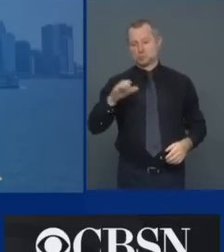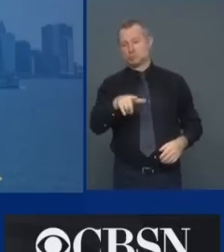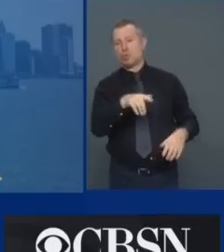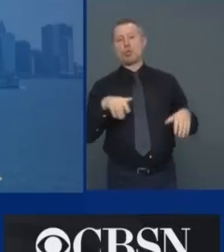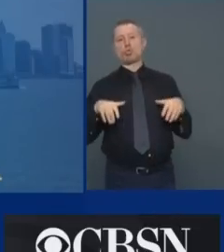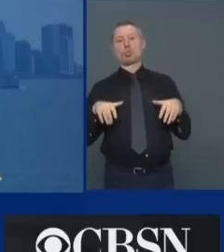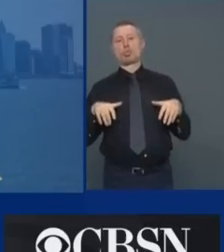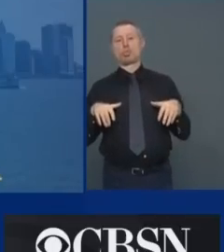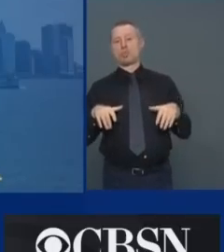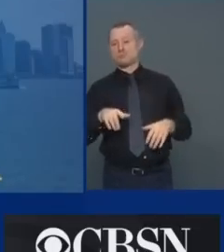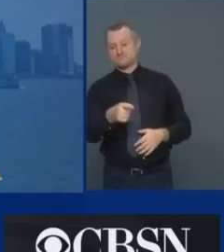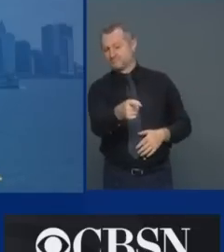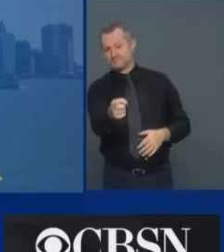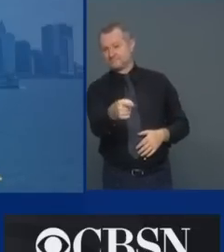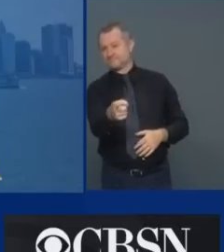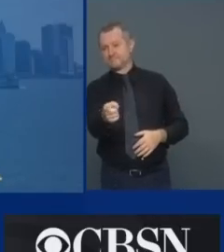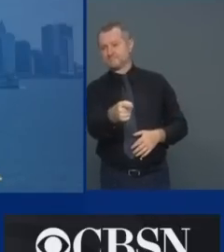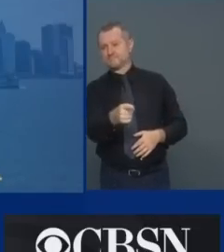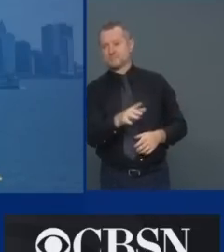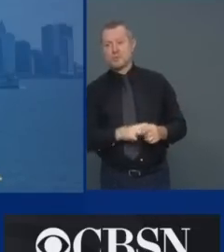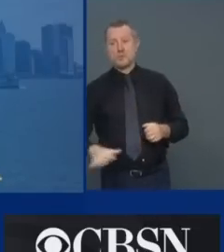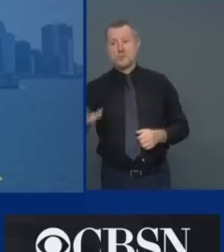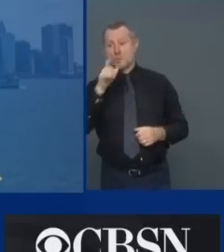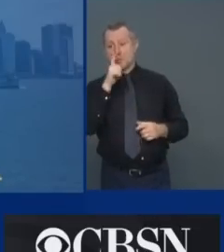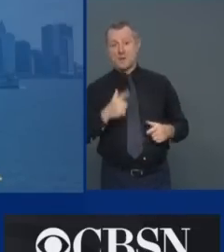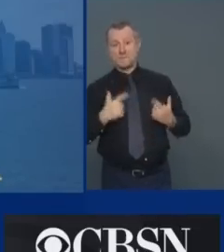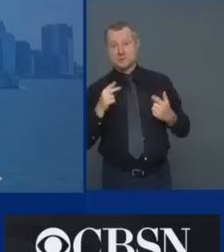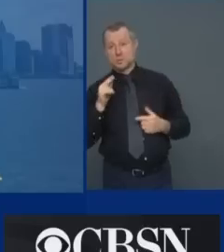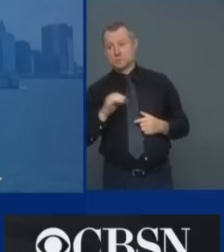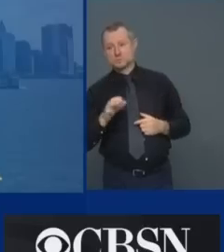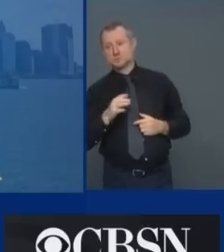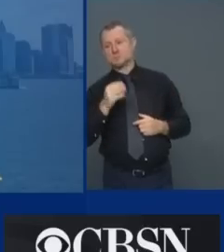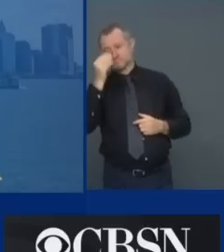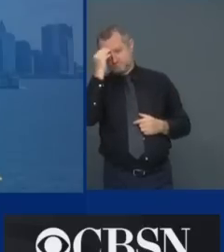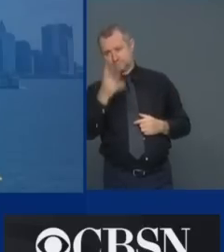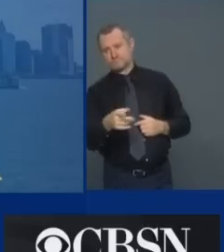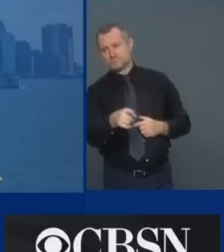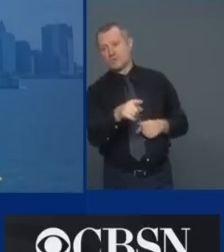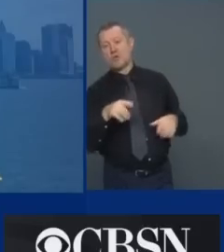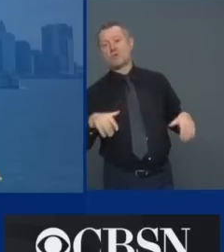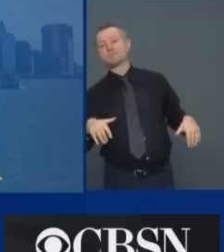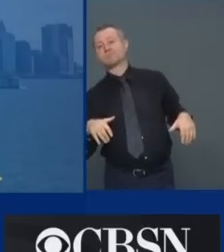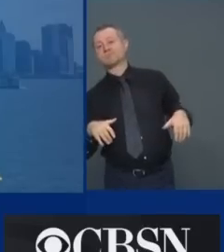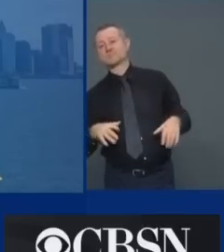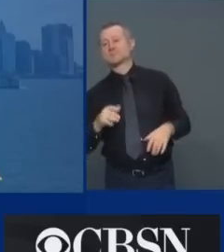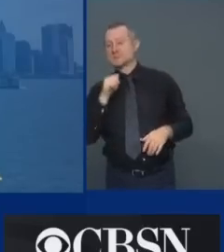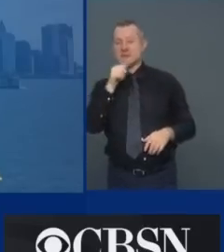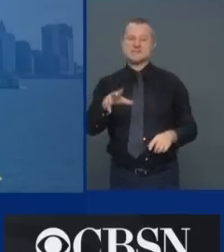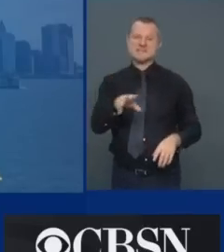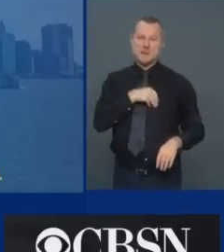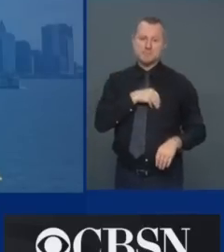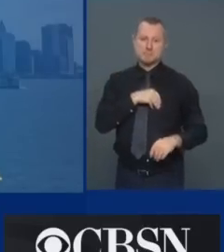On behalf of everybody who lives in New York City, it's wholly unacceptable. And it's not